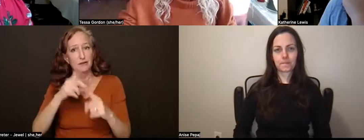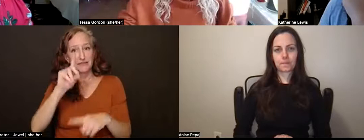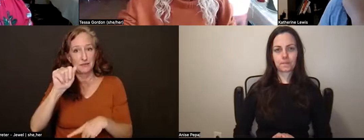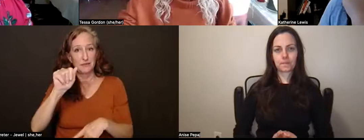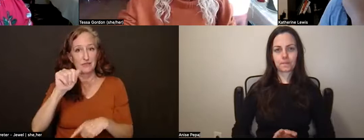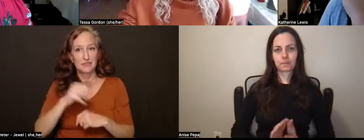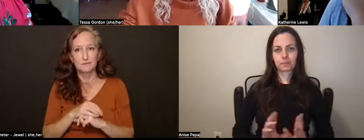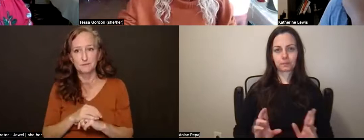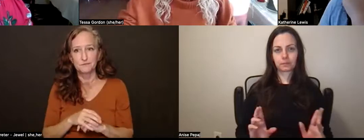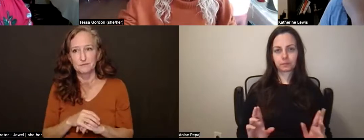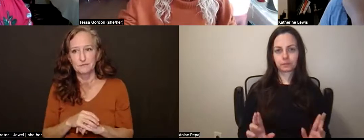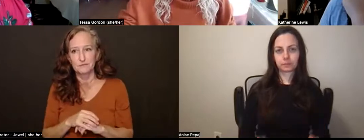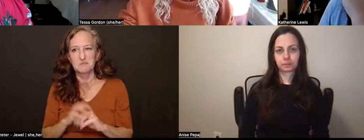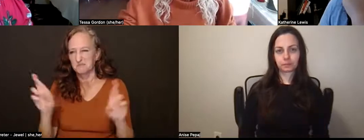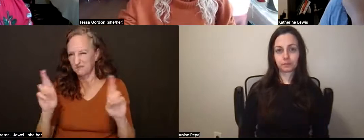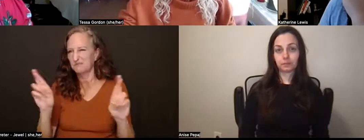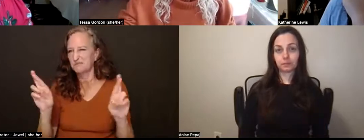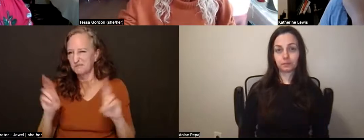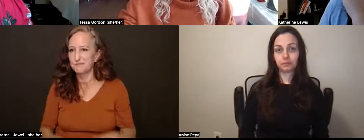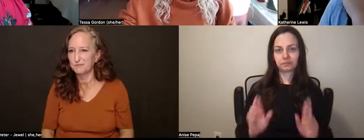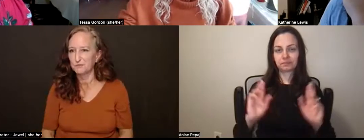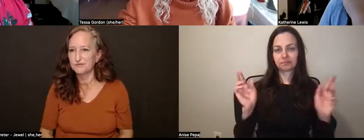I wrote an article recently that talked about